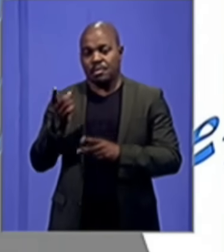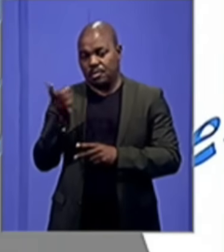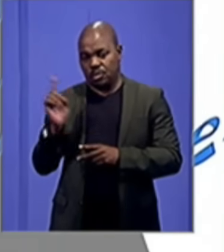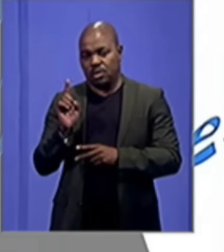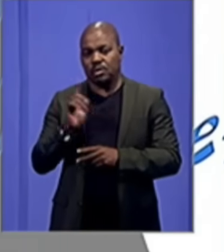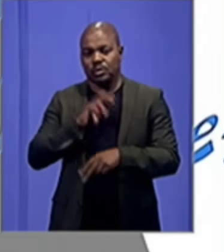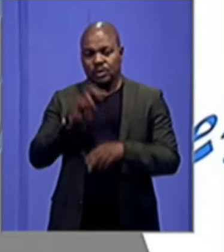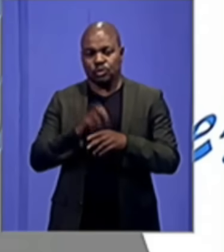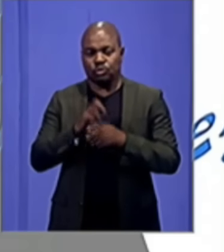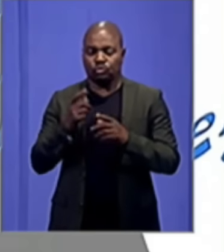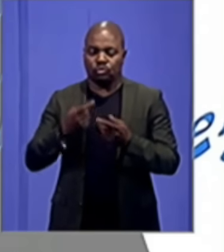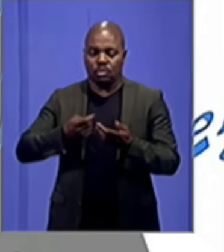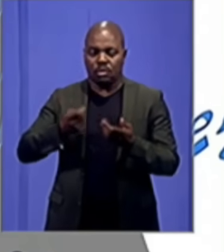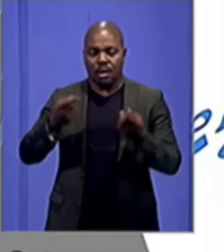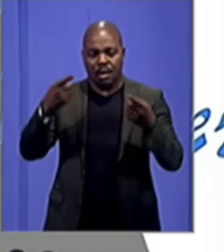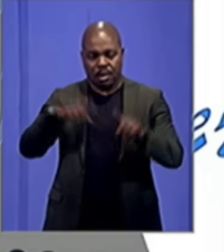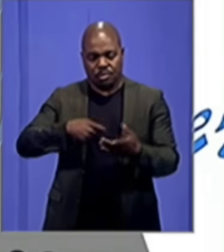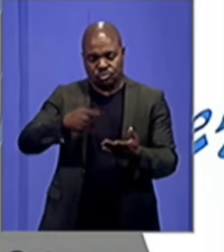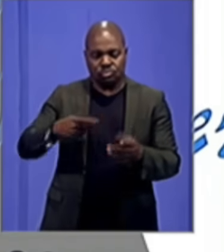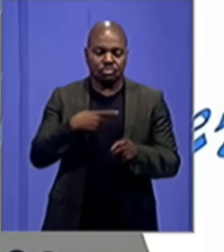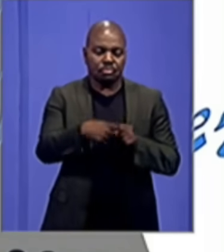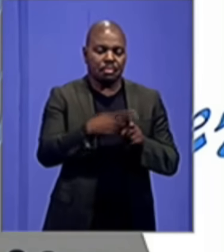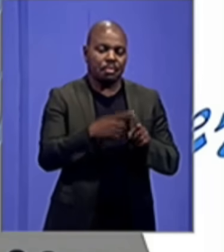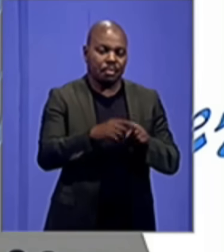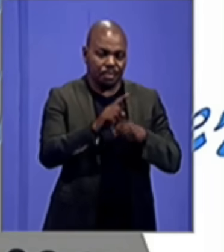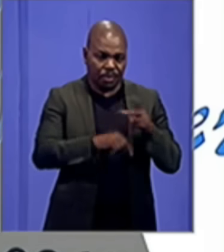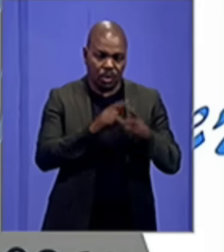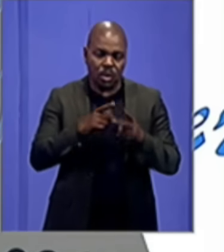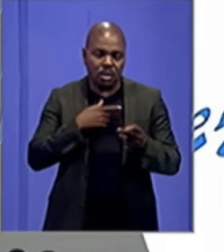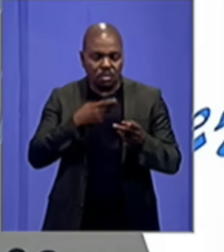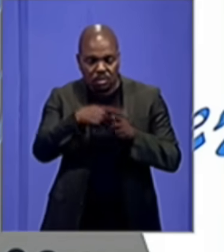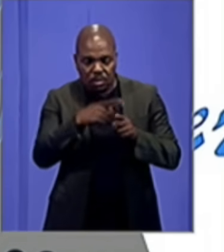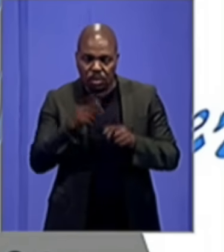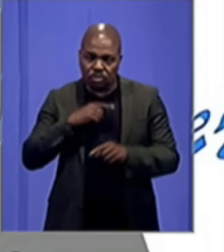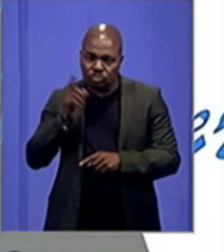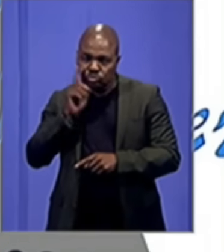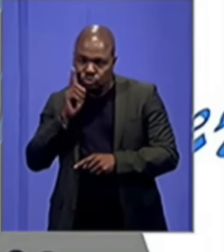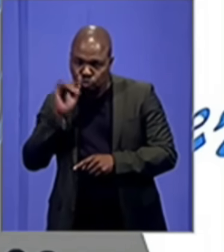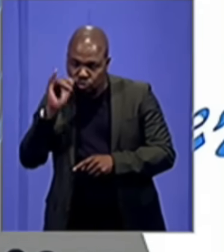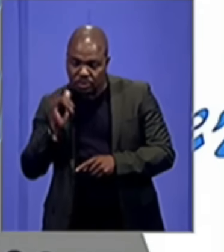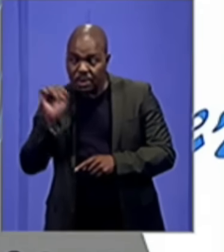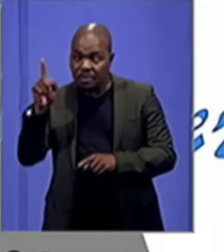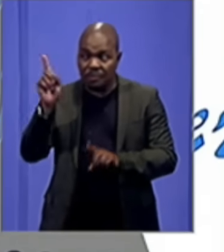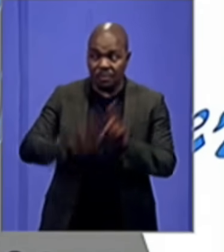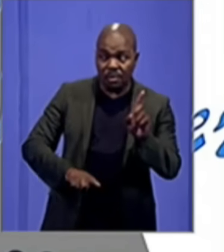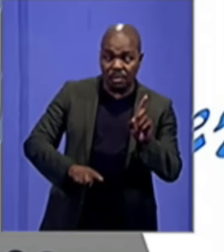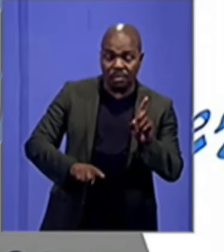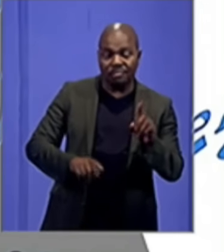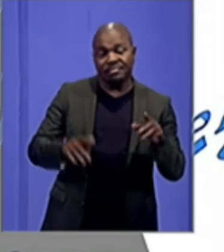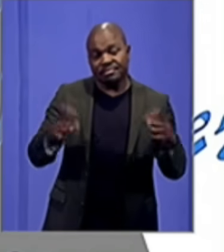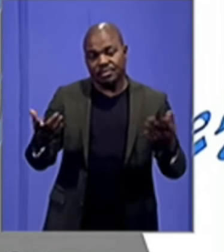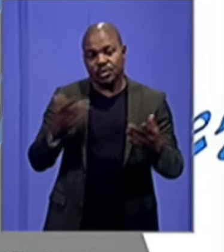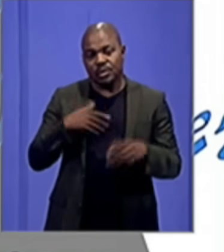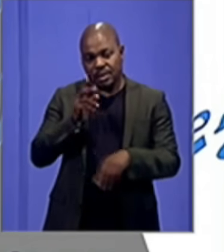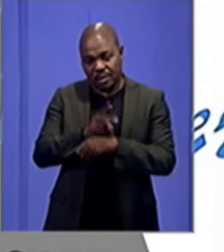to sign agreements on repayments, and we also monitor the agreements. And if they fail, we engage